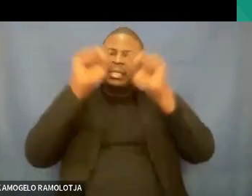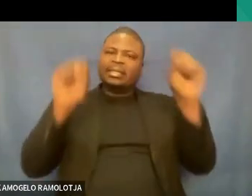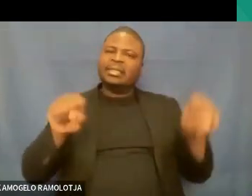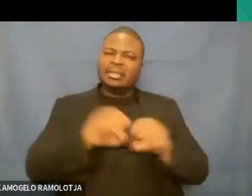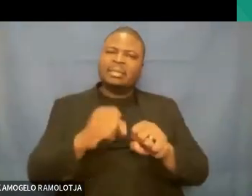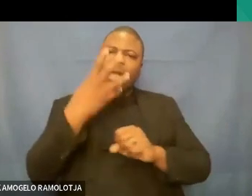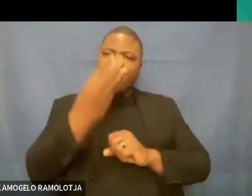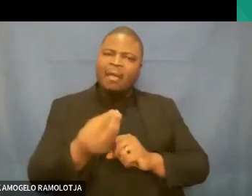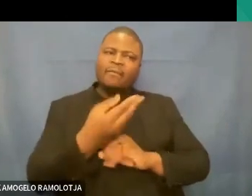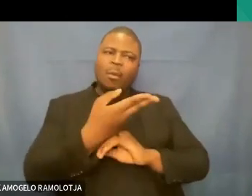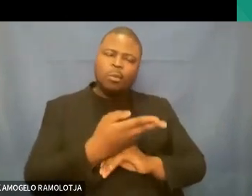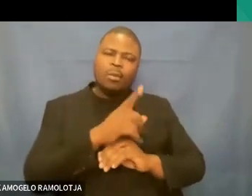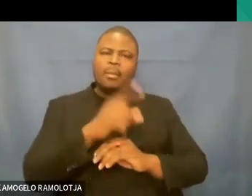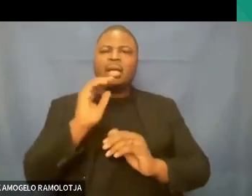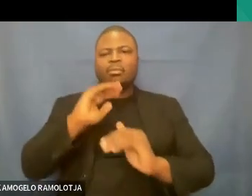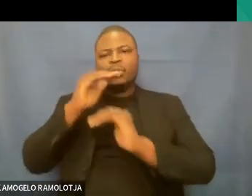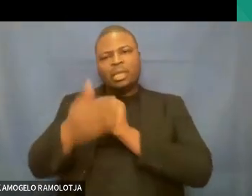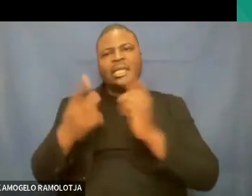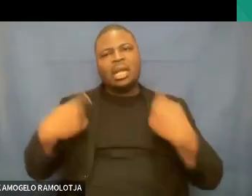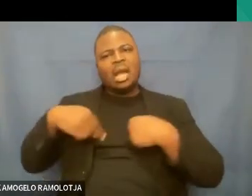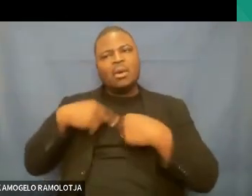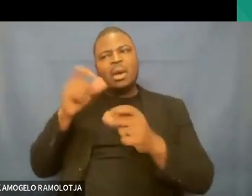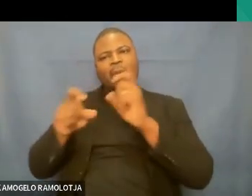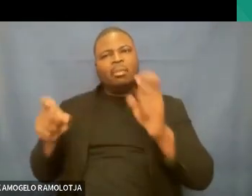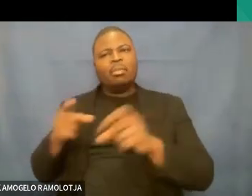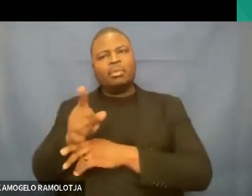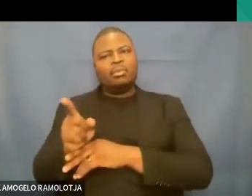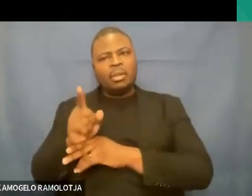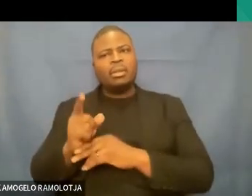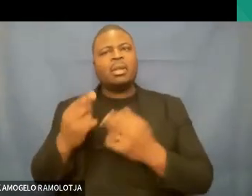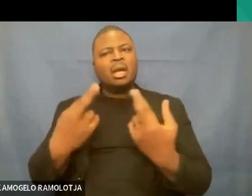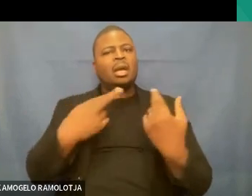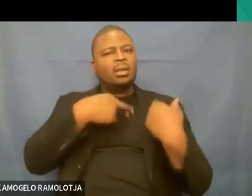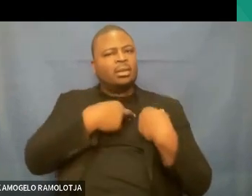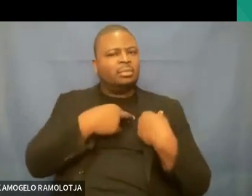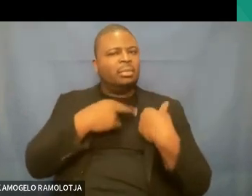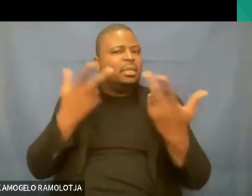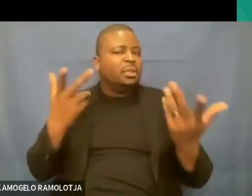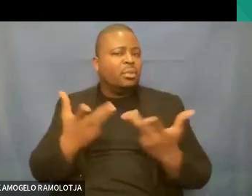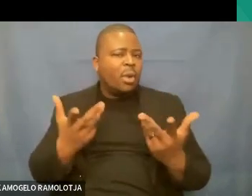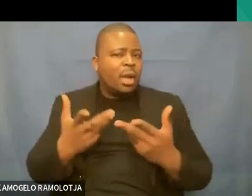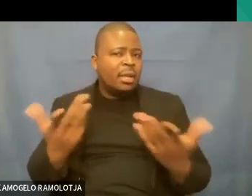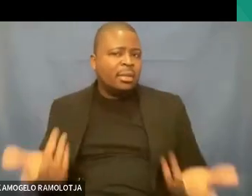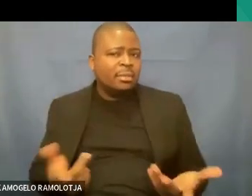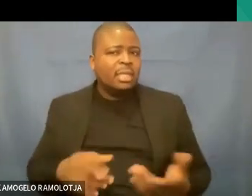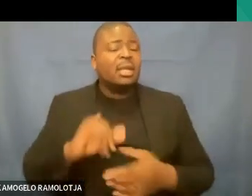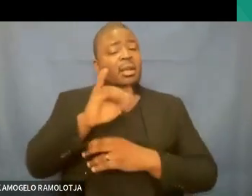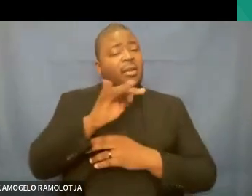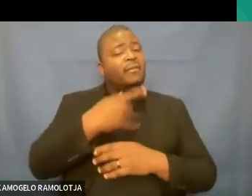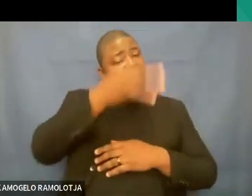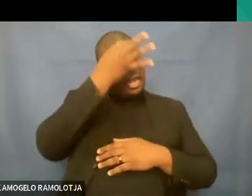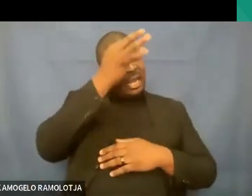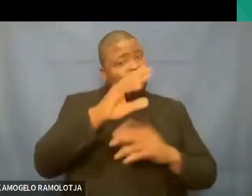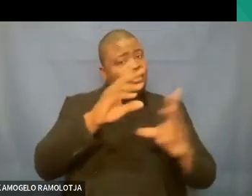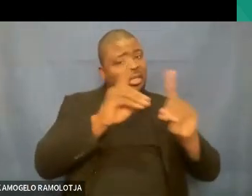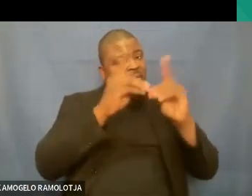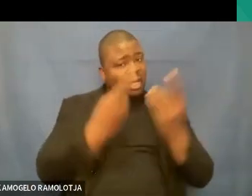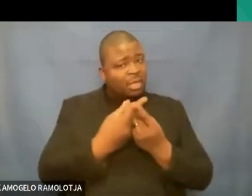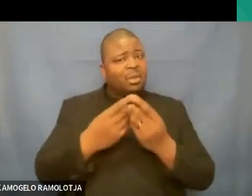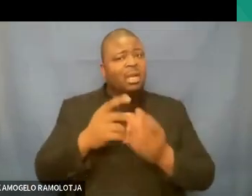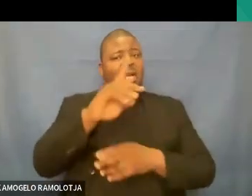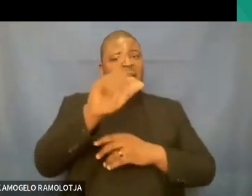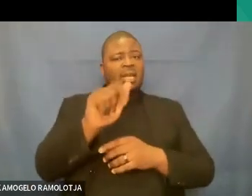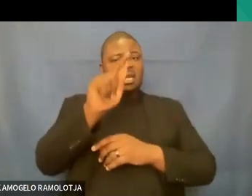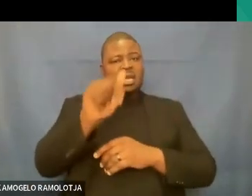people. However, where's the accountability? And if our government departments evaluated their own data, they would see